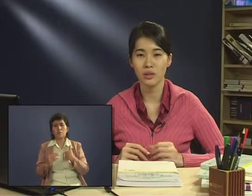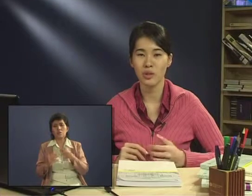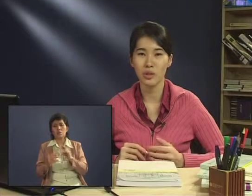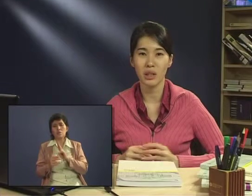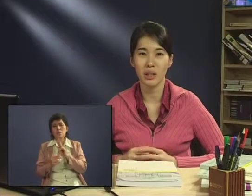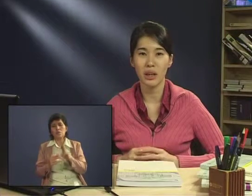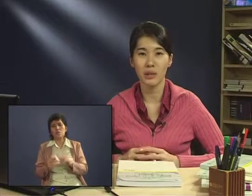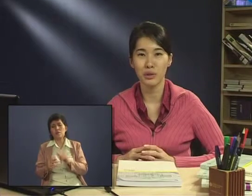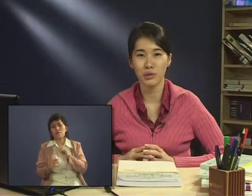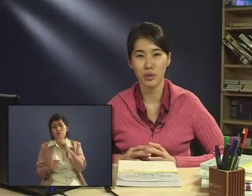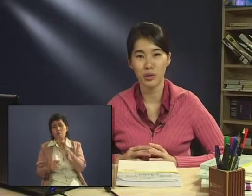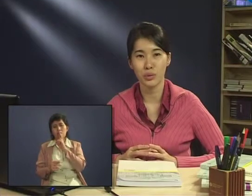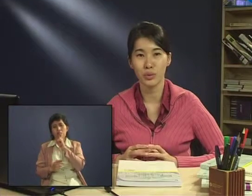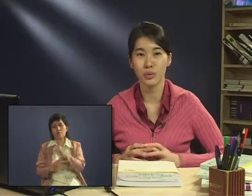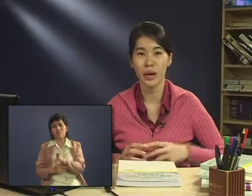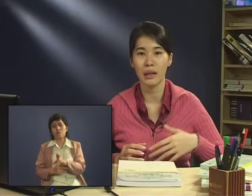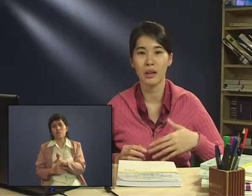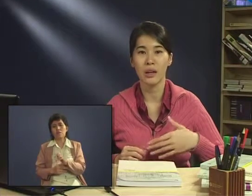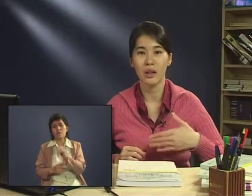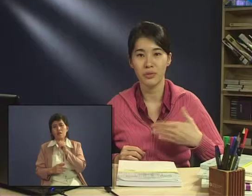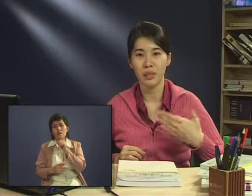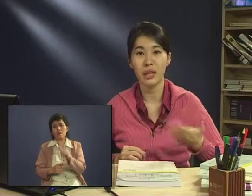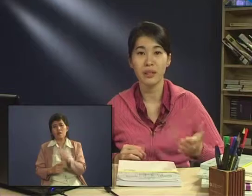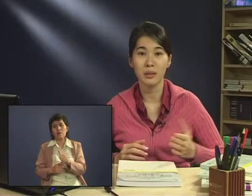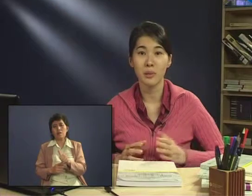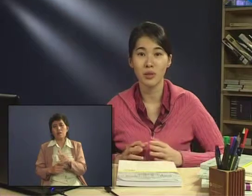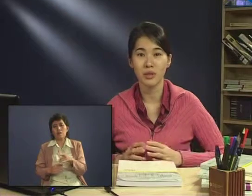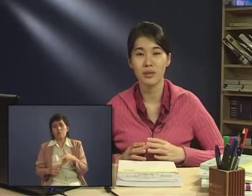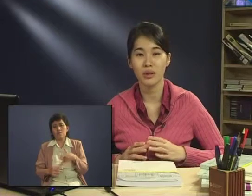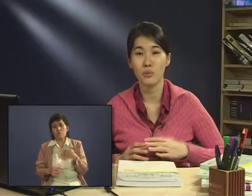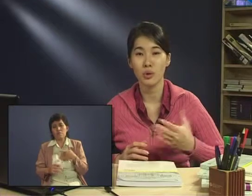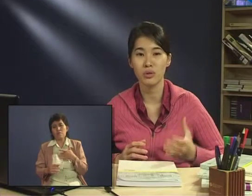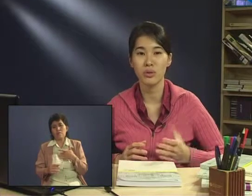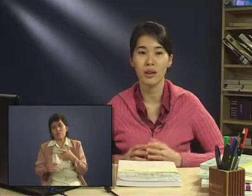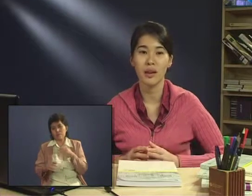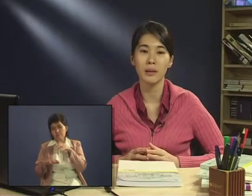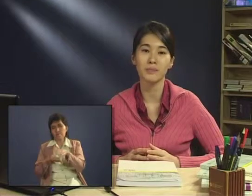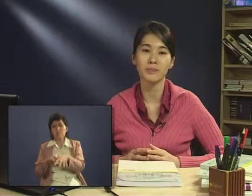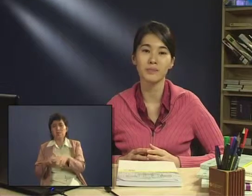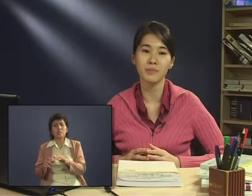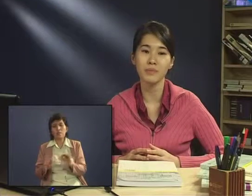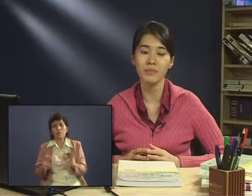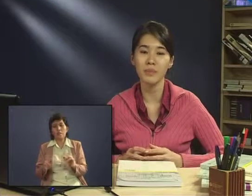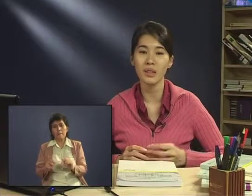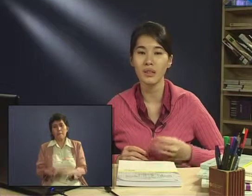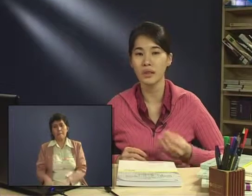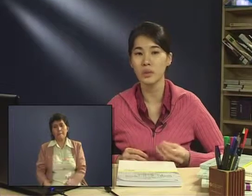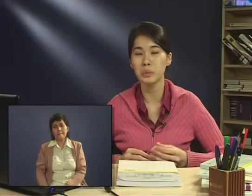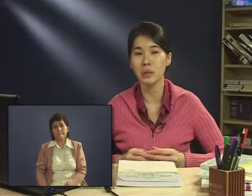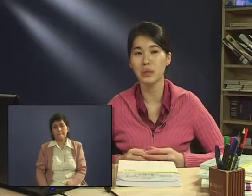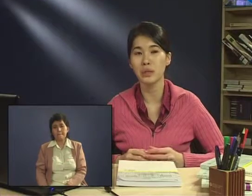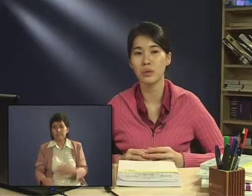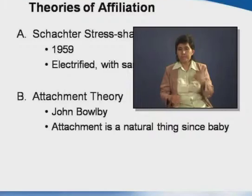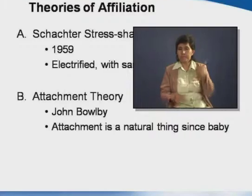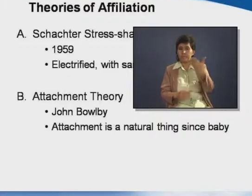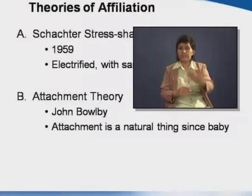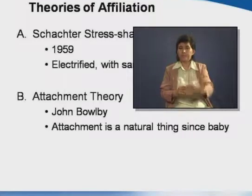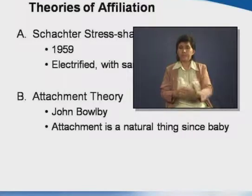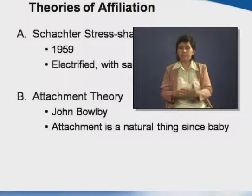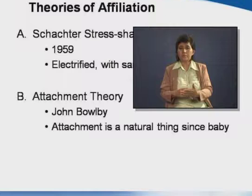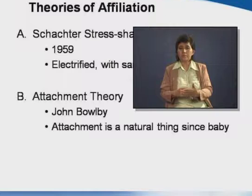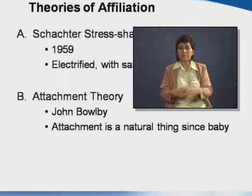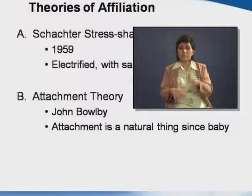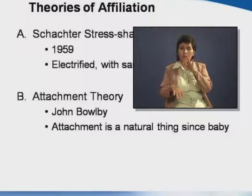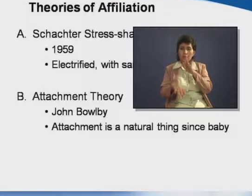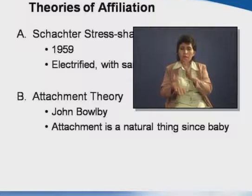best friends? Not really. I even forgot who I affiliate the most, okay? Next one, we go into